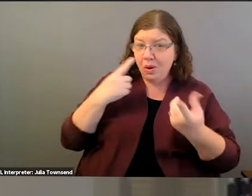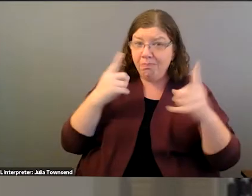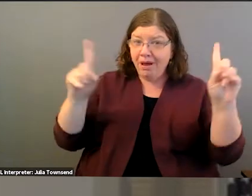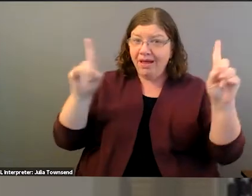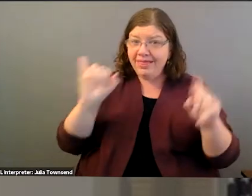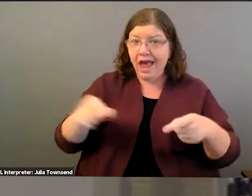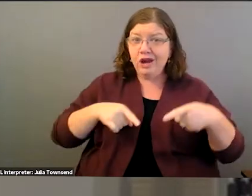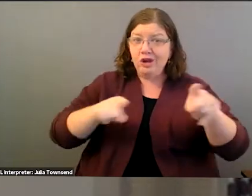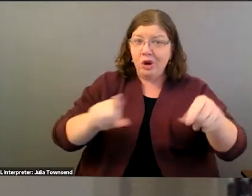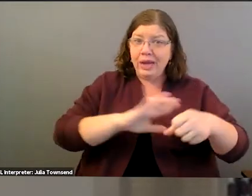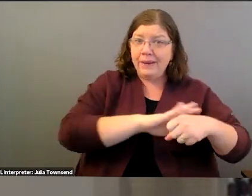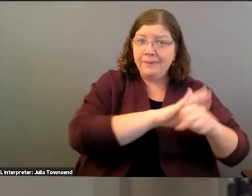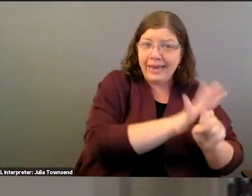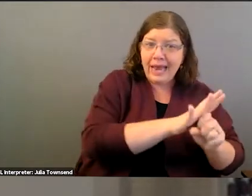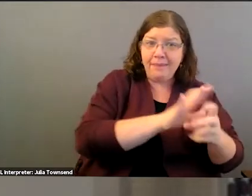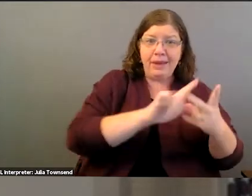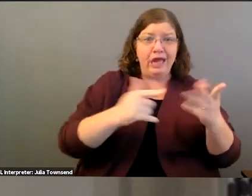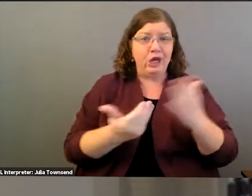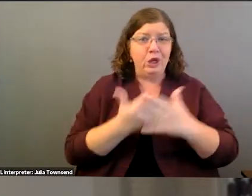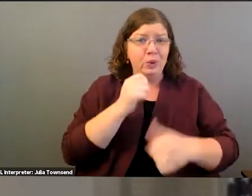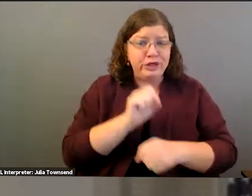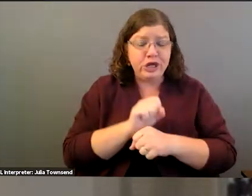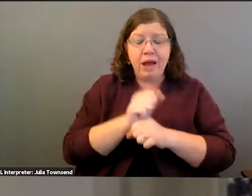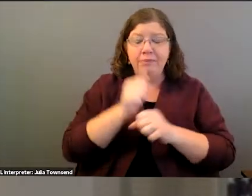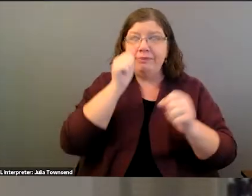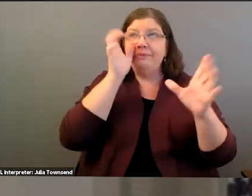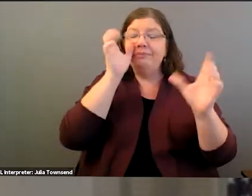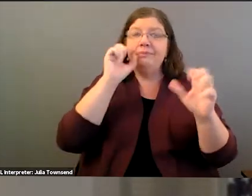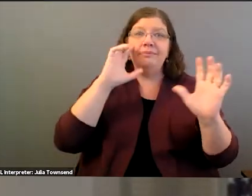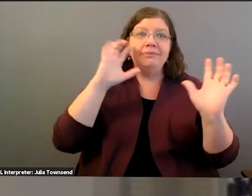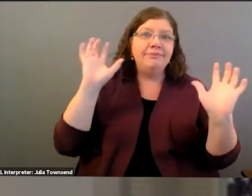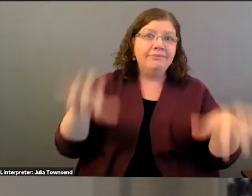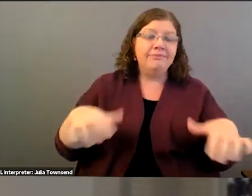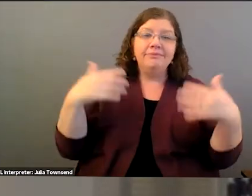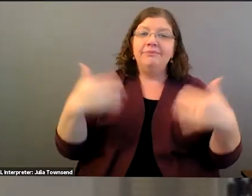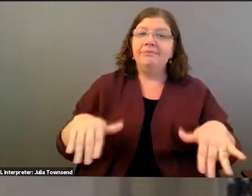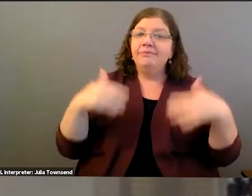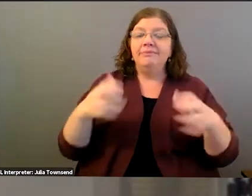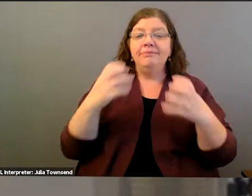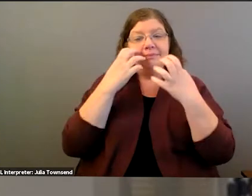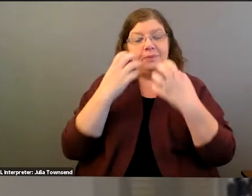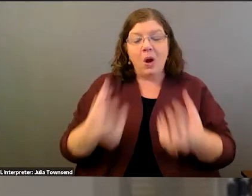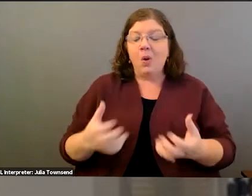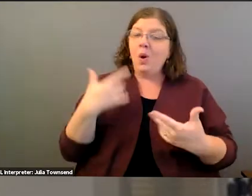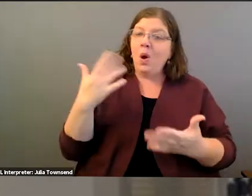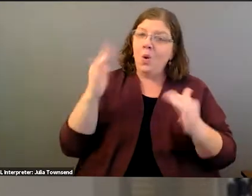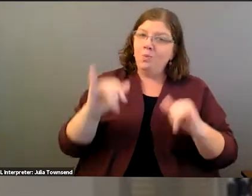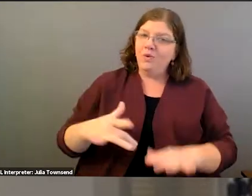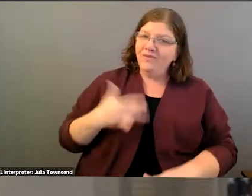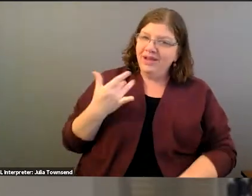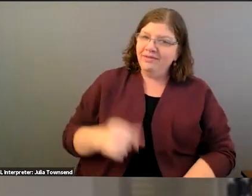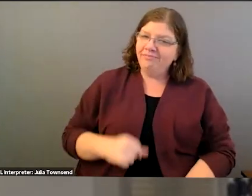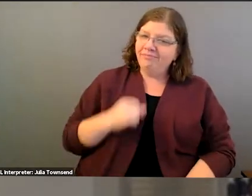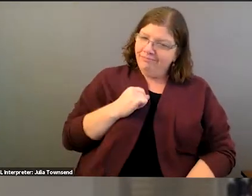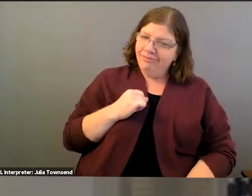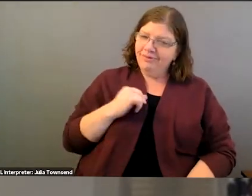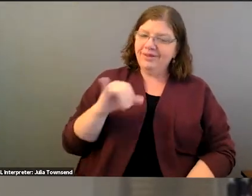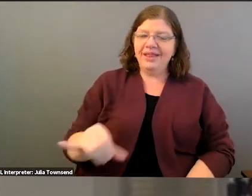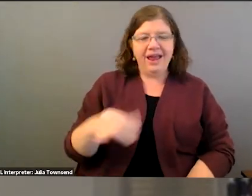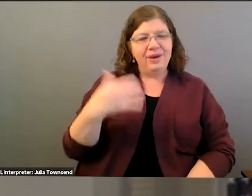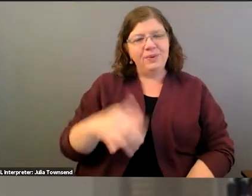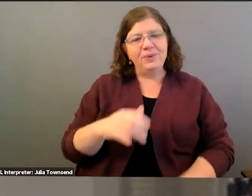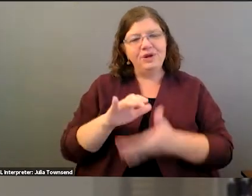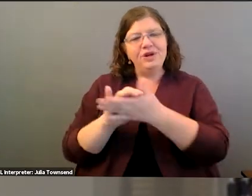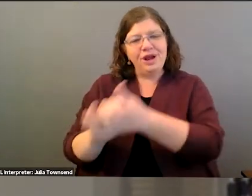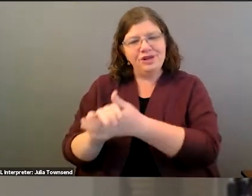new job is just incredible. It's mind-boggling to me. So I hope you feel that. Congratulations.